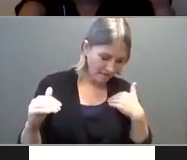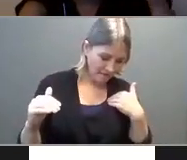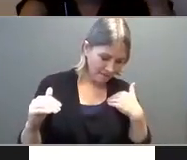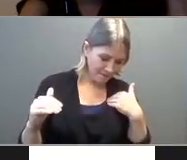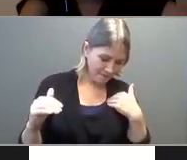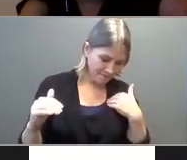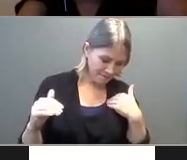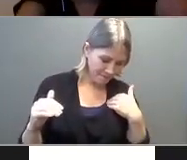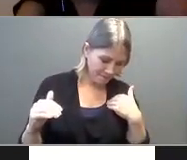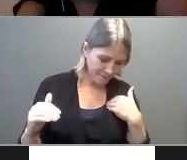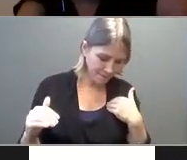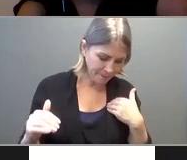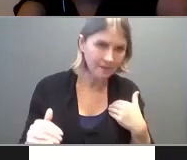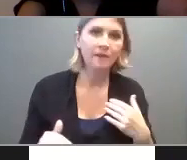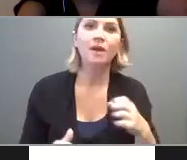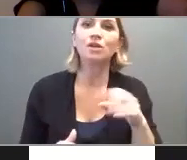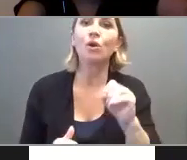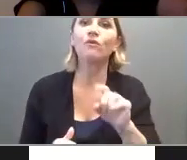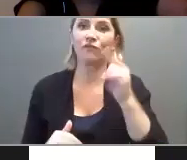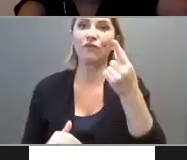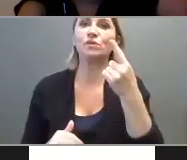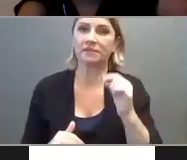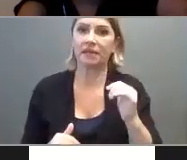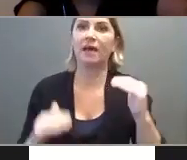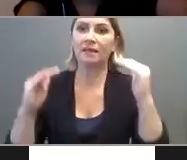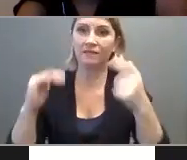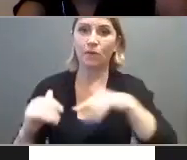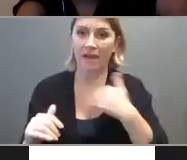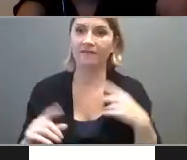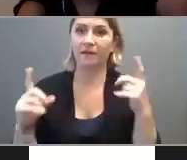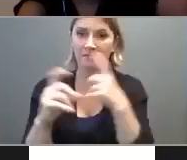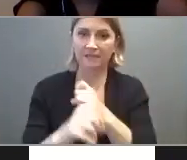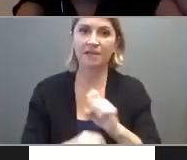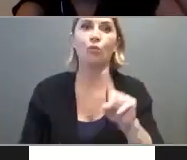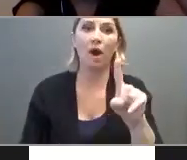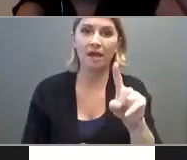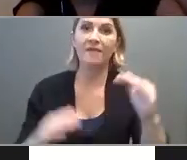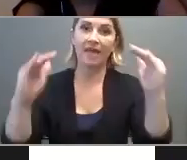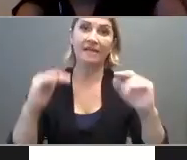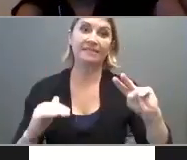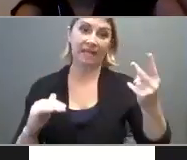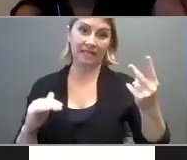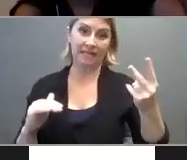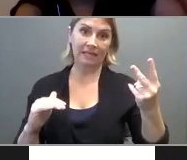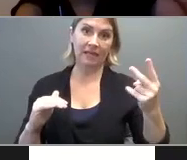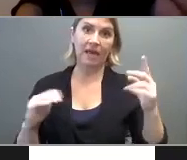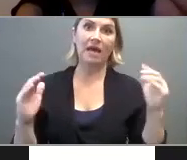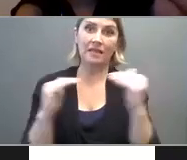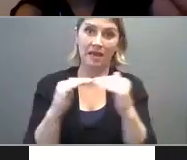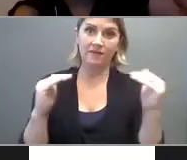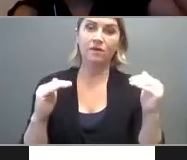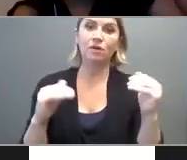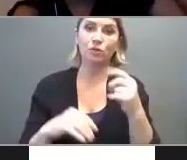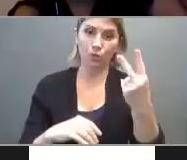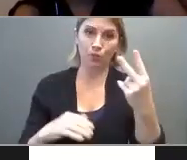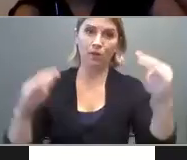so for each level, for the first level, we have a complexity of 1. For the second level, we have a time complexity of 2. For the third